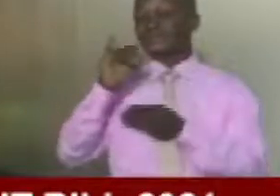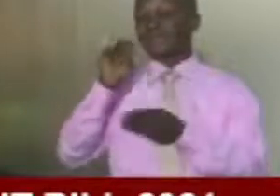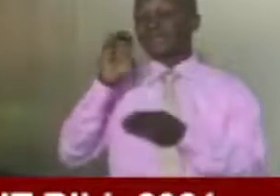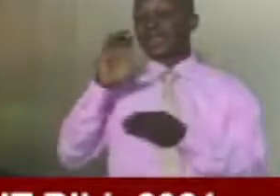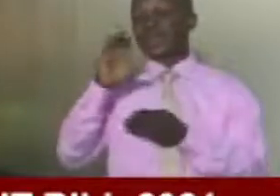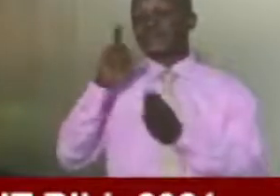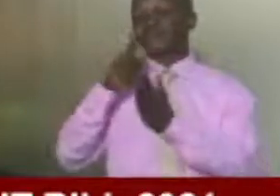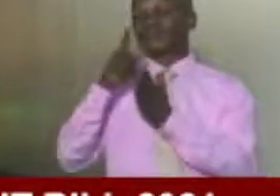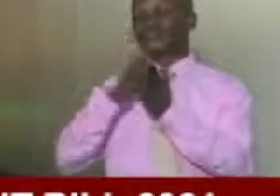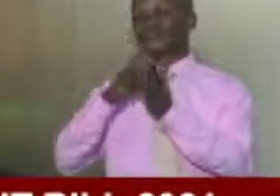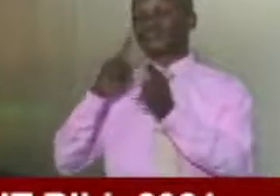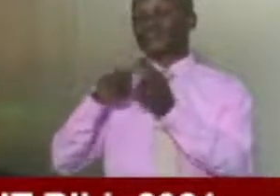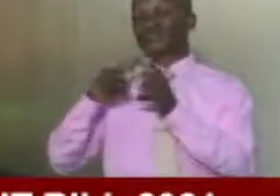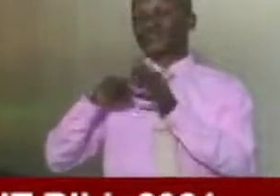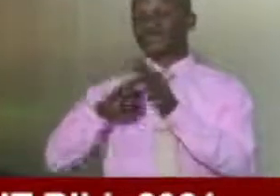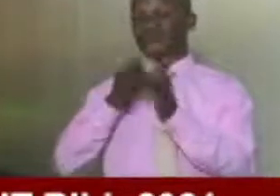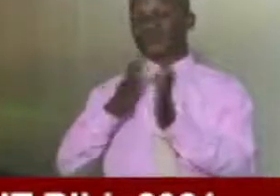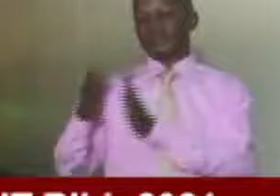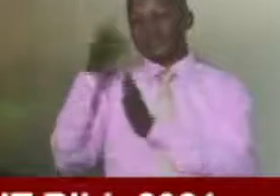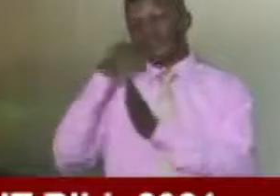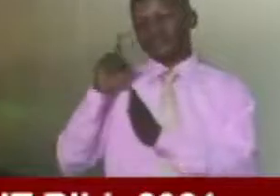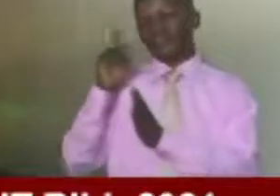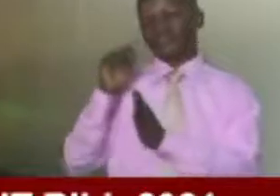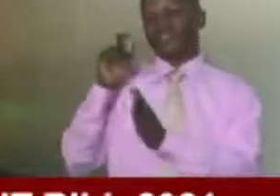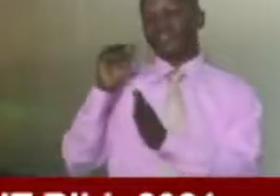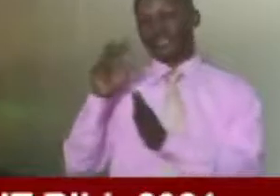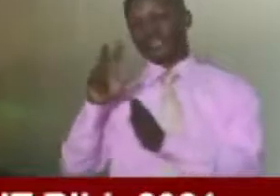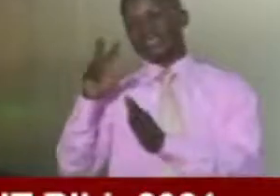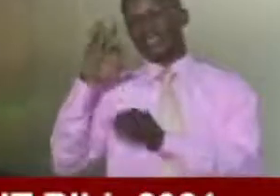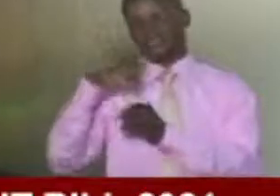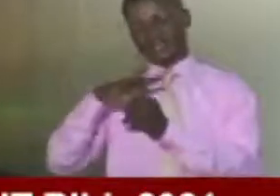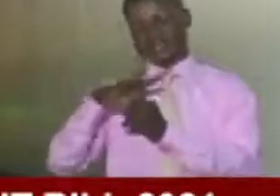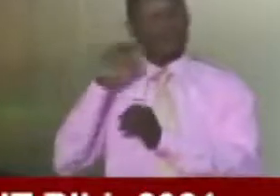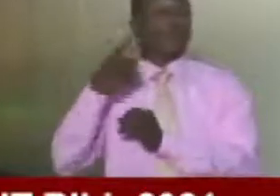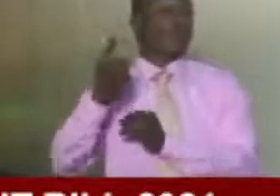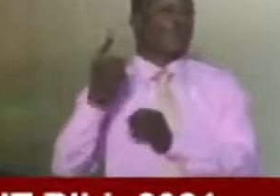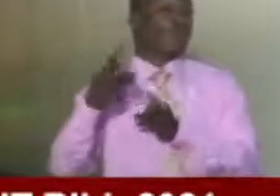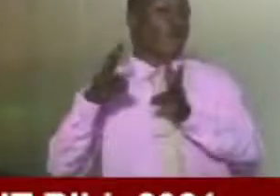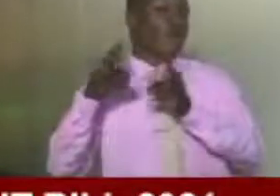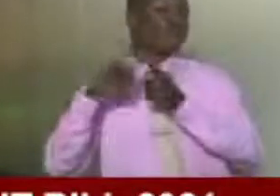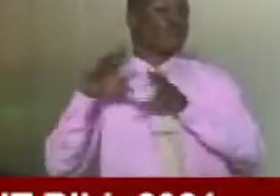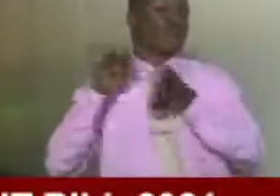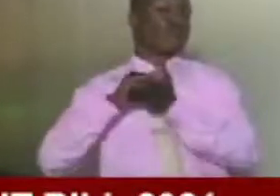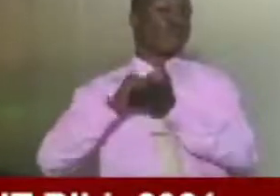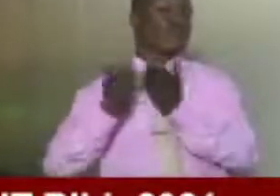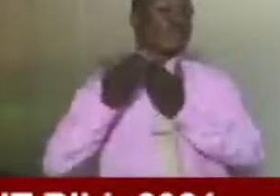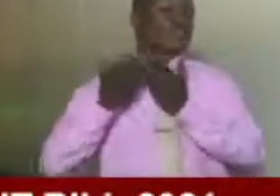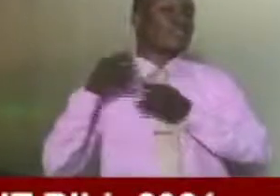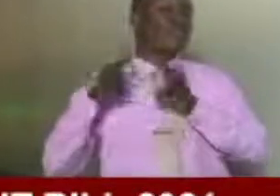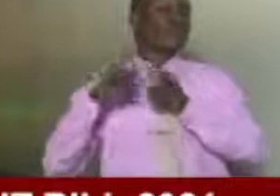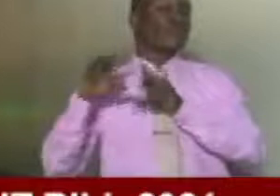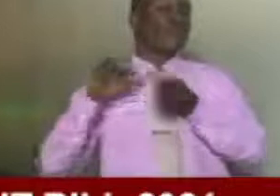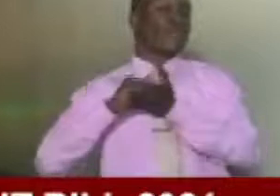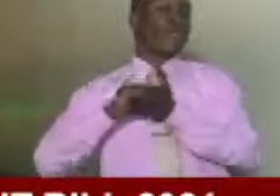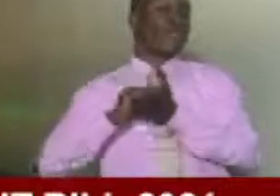to begin preparations for 2023 elections. And the only way to do it, the simplest way to do it, is